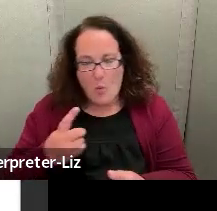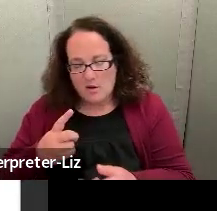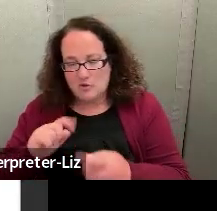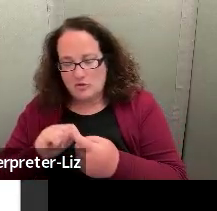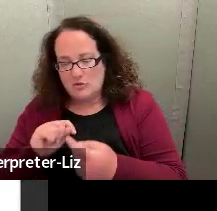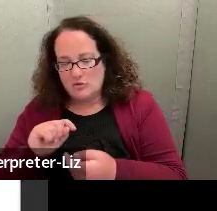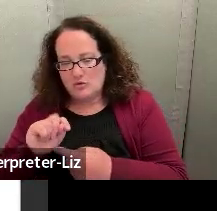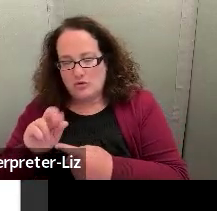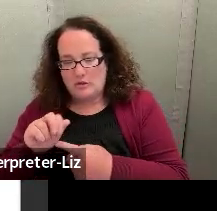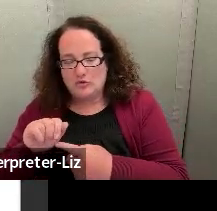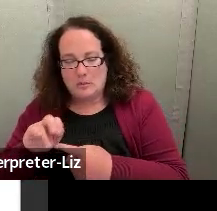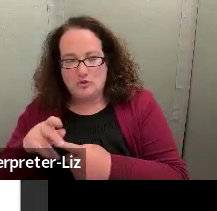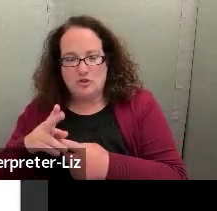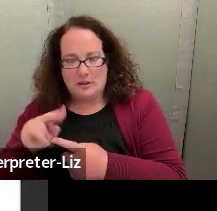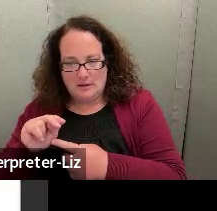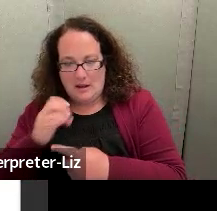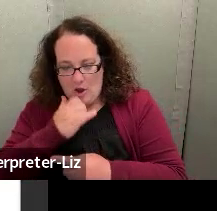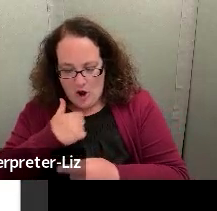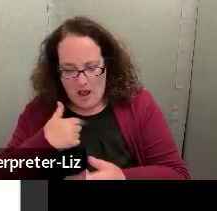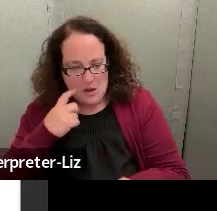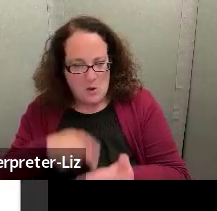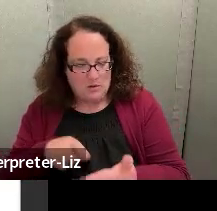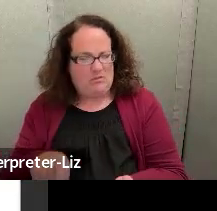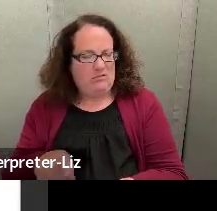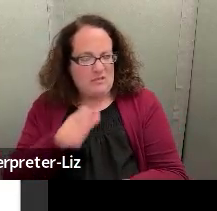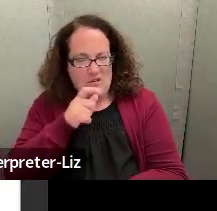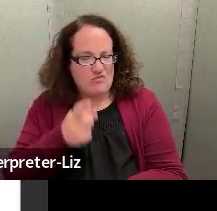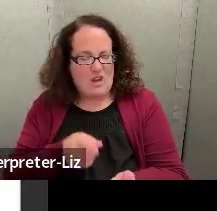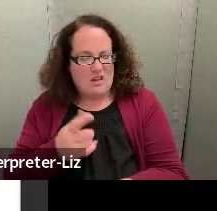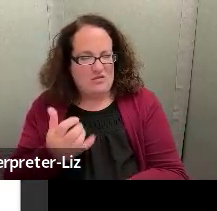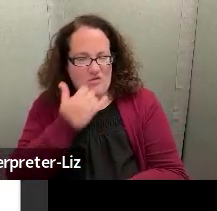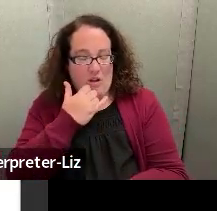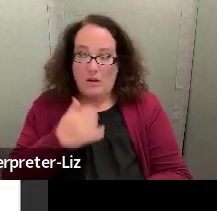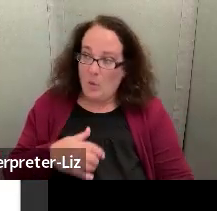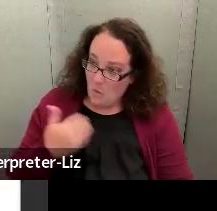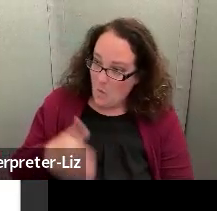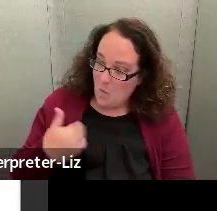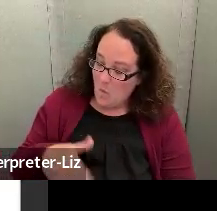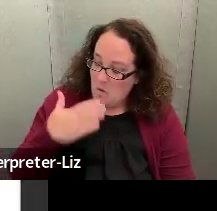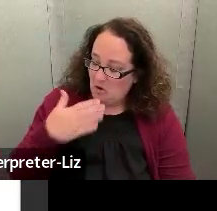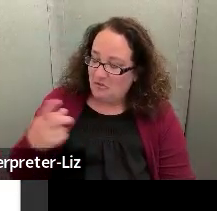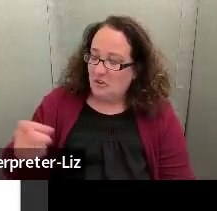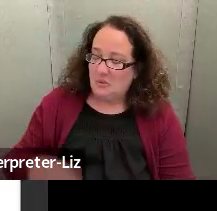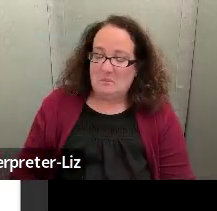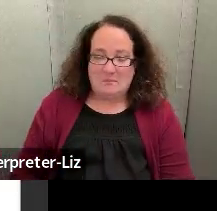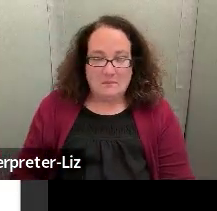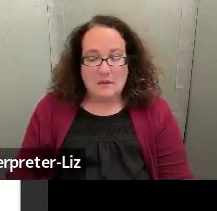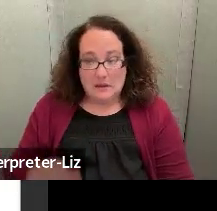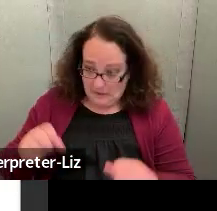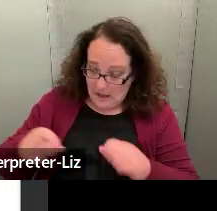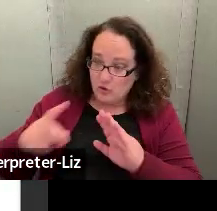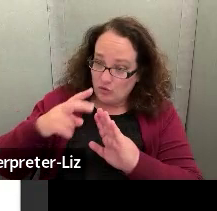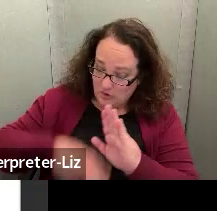caught them both because I was like, wait, this isn't right, and I caught them both. Wow. That's awesome. Good for you. Can you read